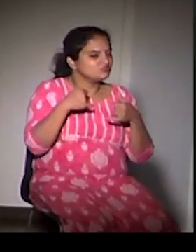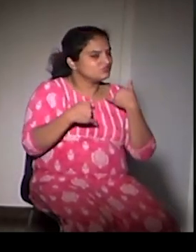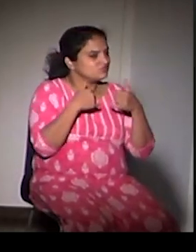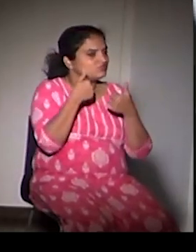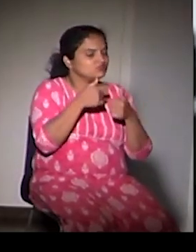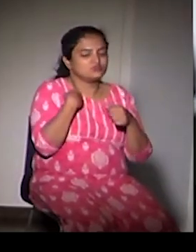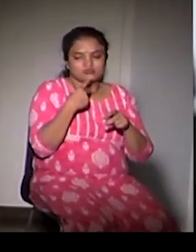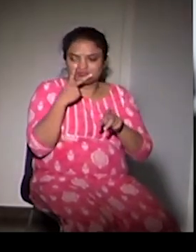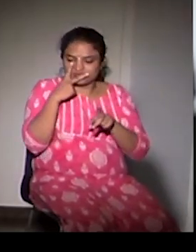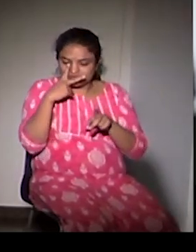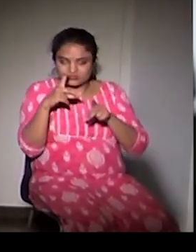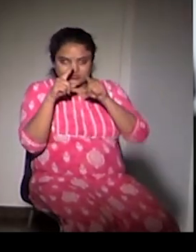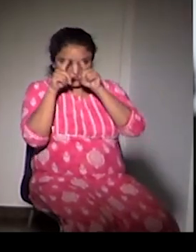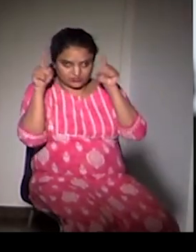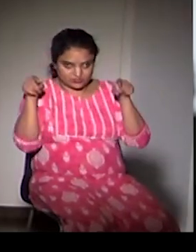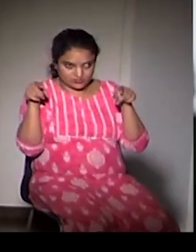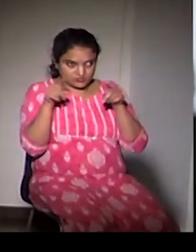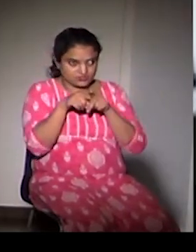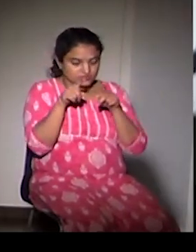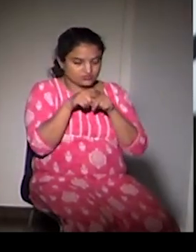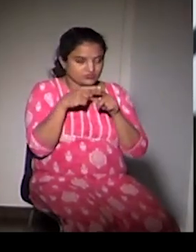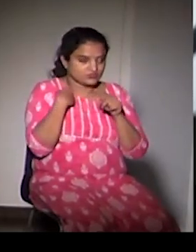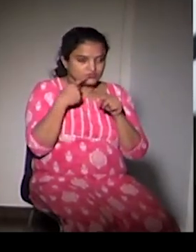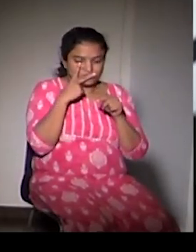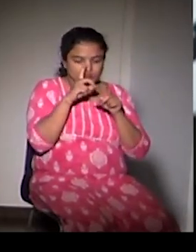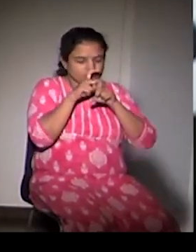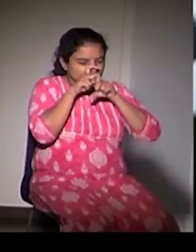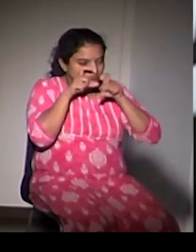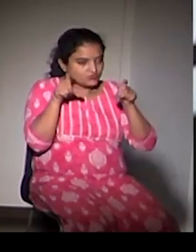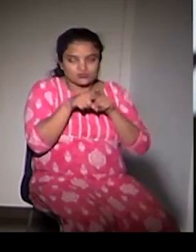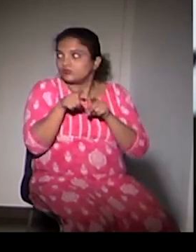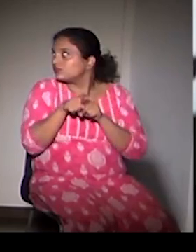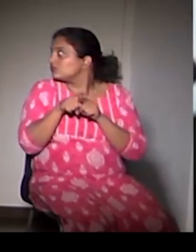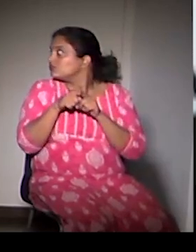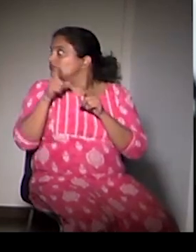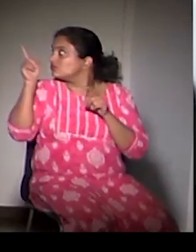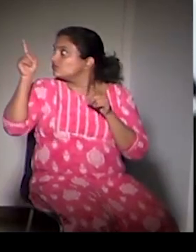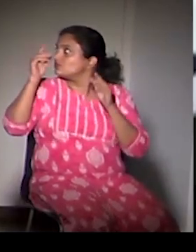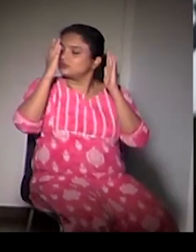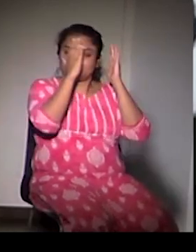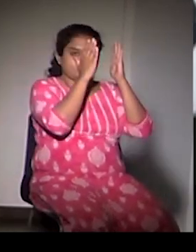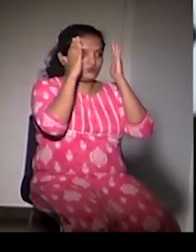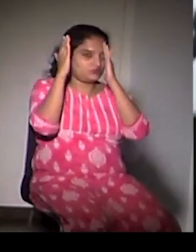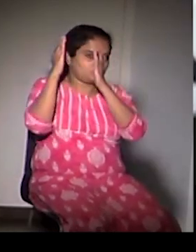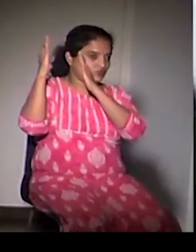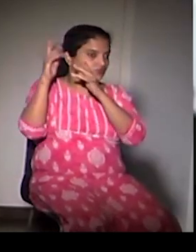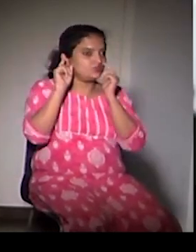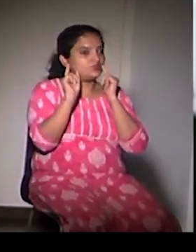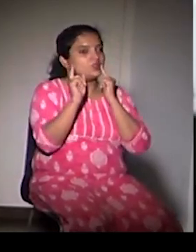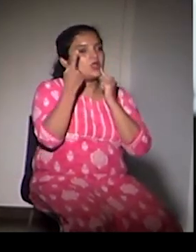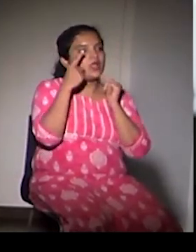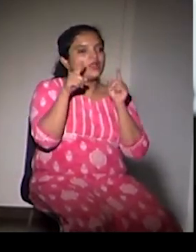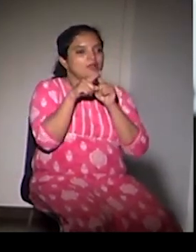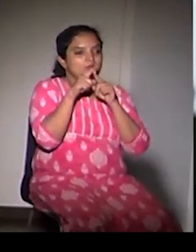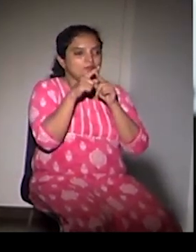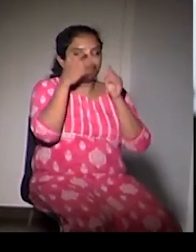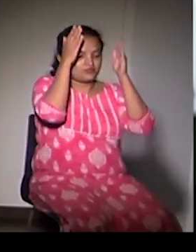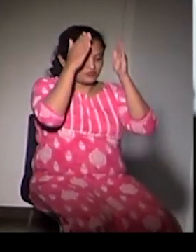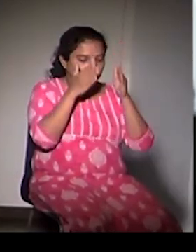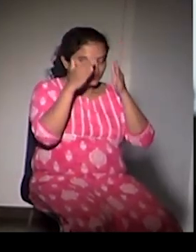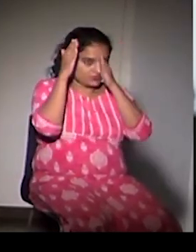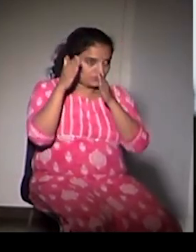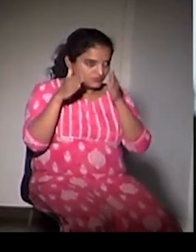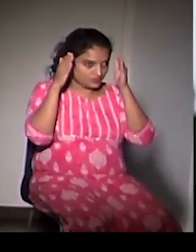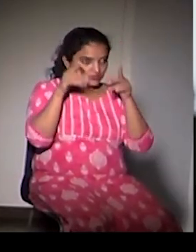weathering, actually, because first of all, you can see more clearly the division lines and how the ceramic has been cut. But also